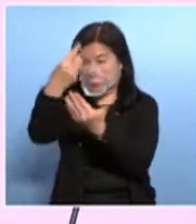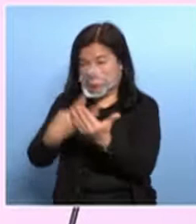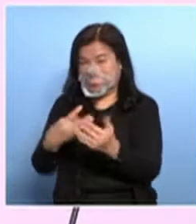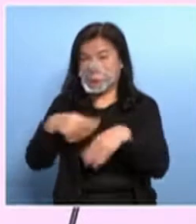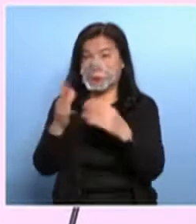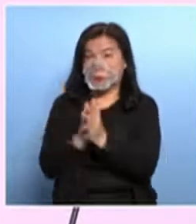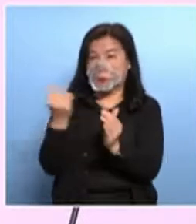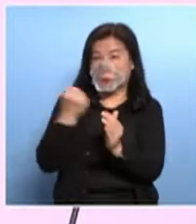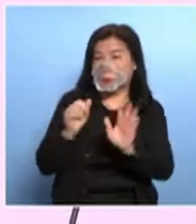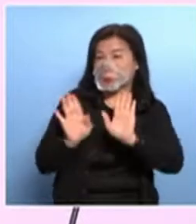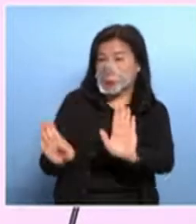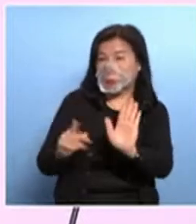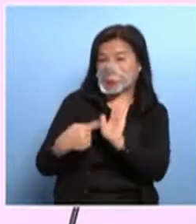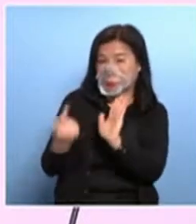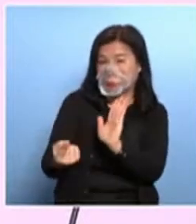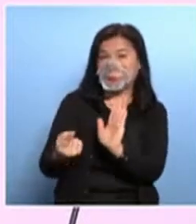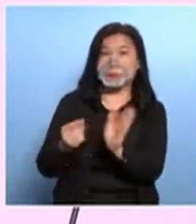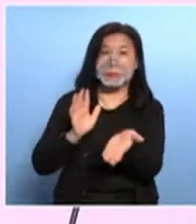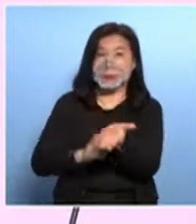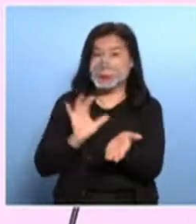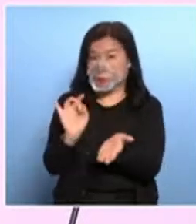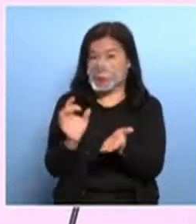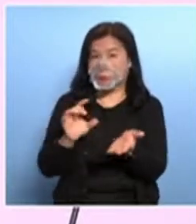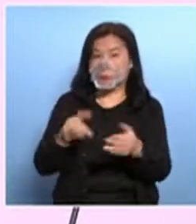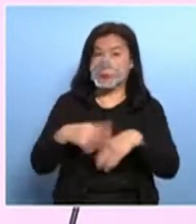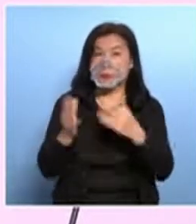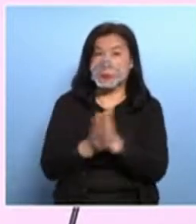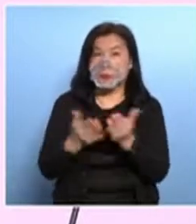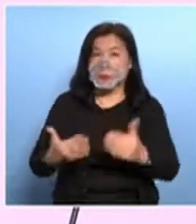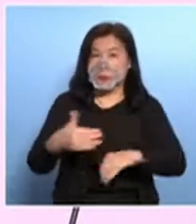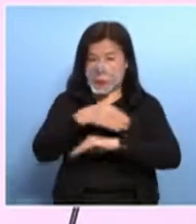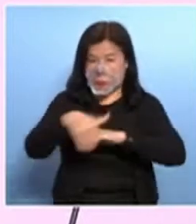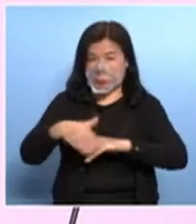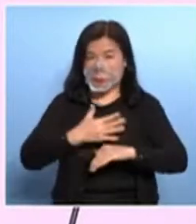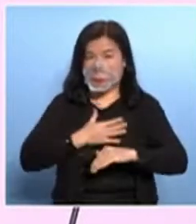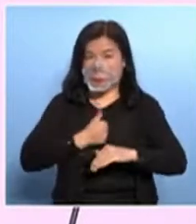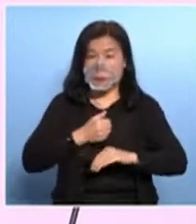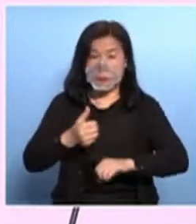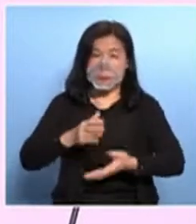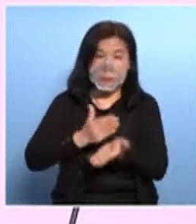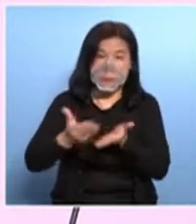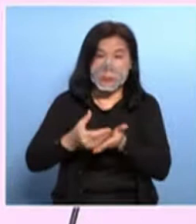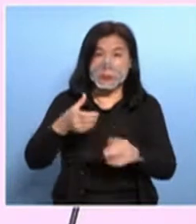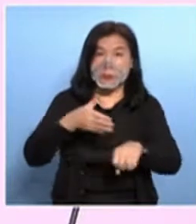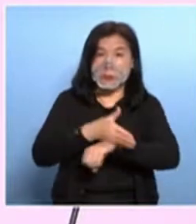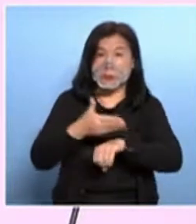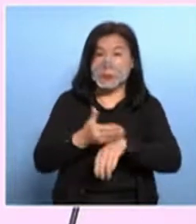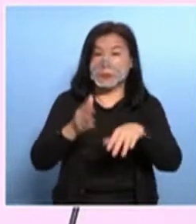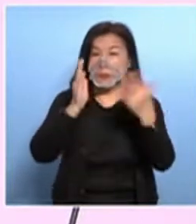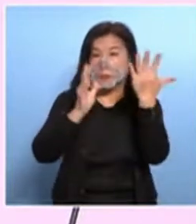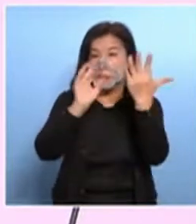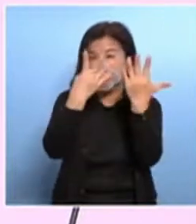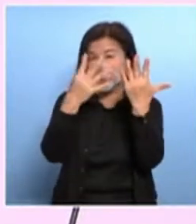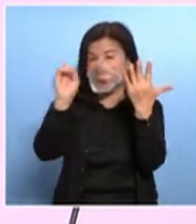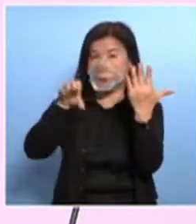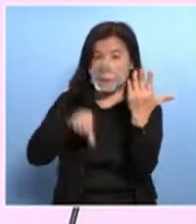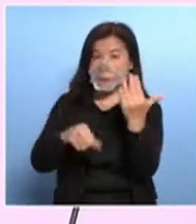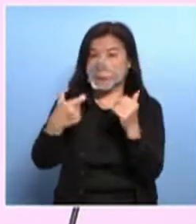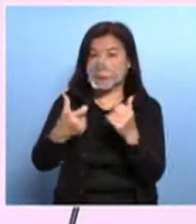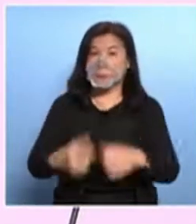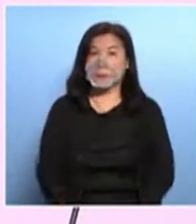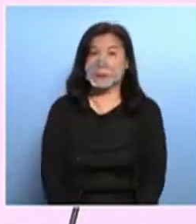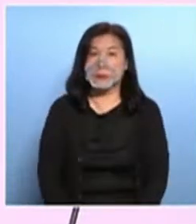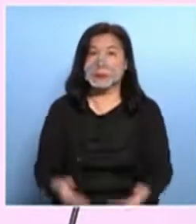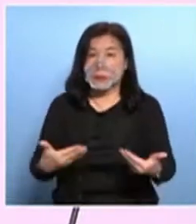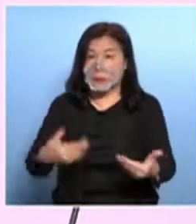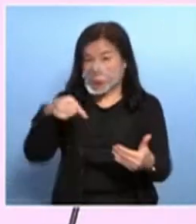measures to fully support the anti-epidemic work. The resources allocated for this cause in this budget